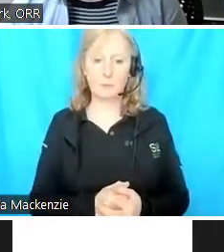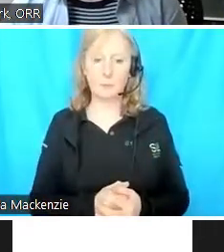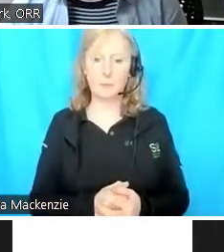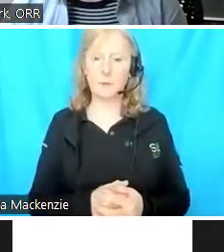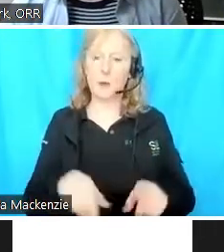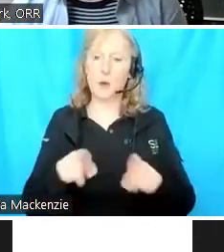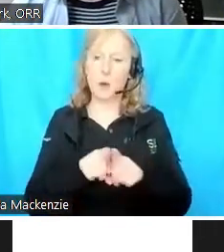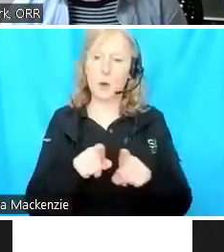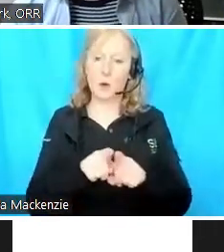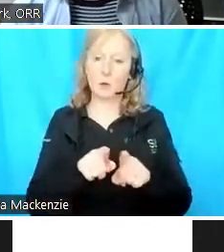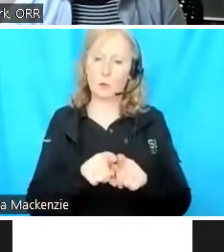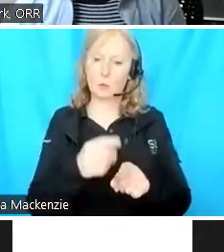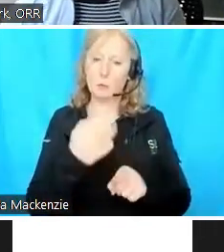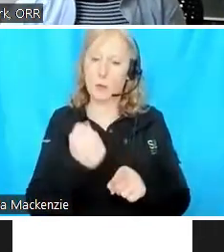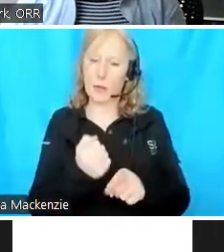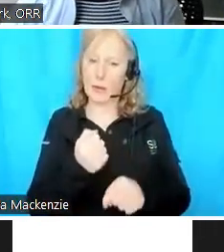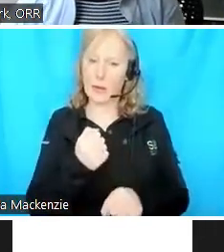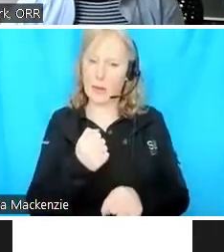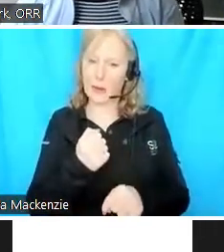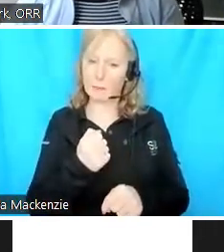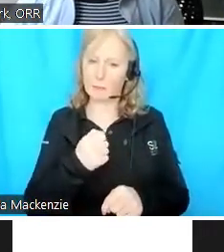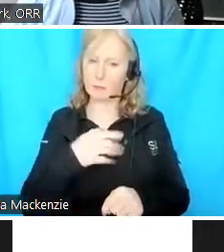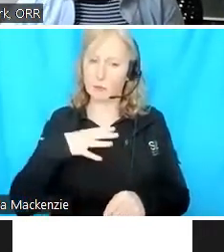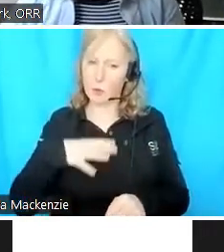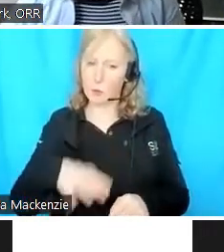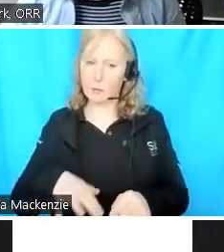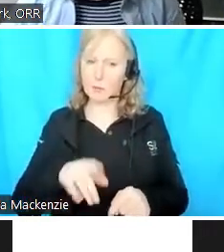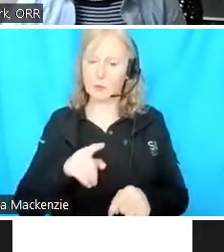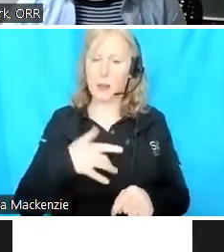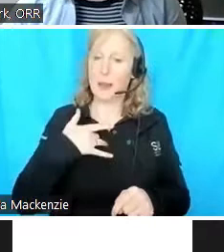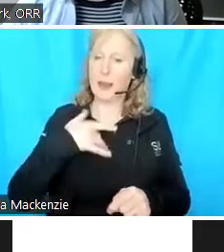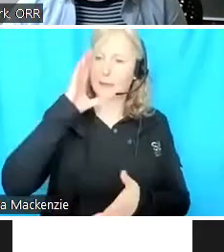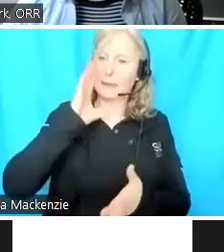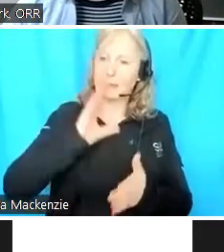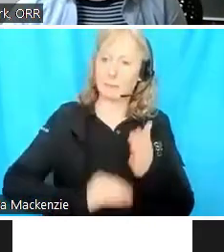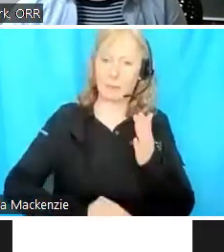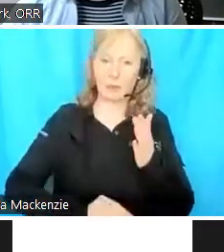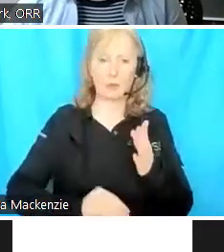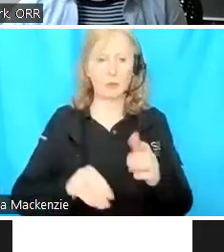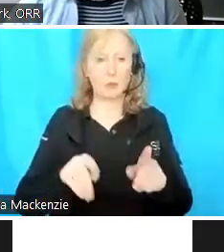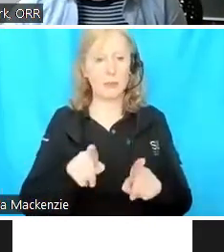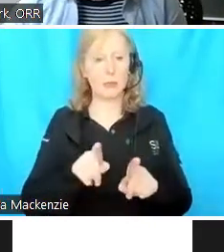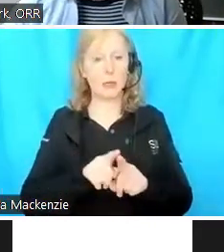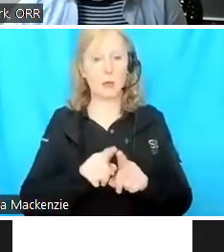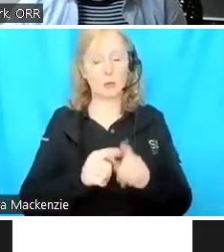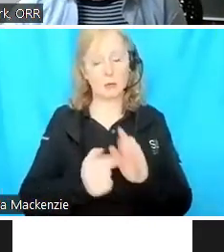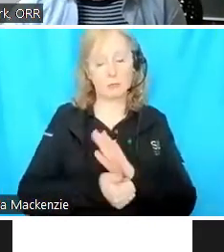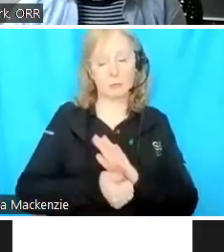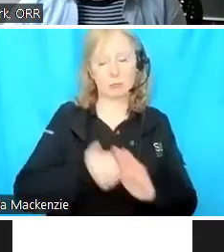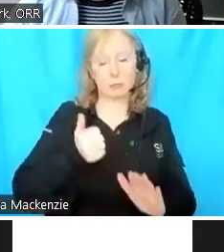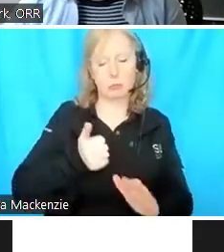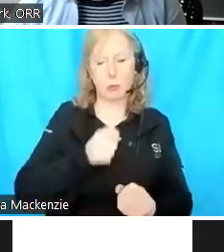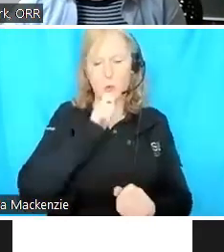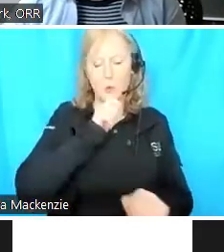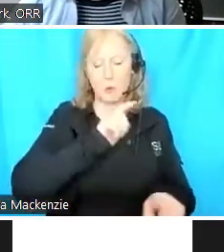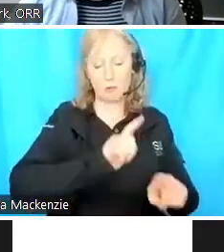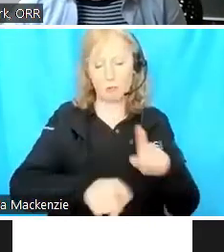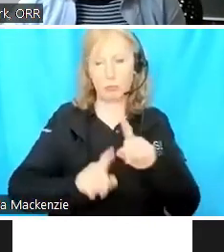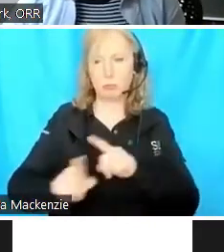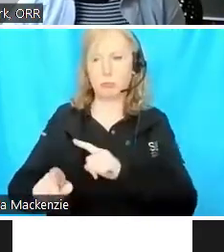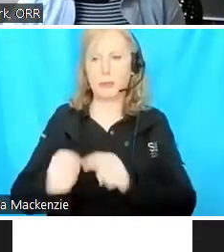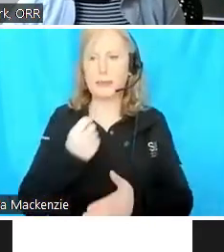set requirements on the importance of lived experience and expertise of people with a range of